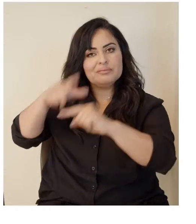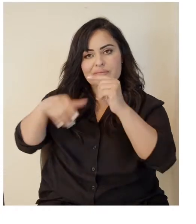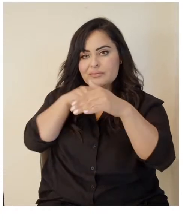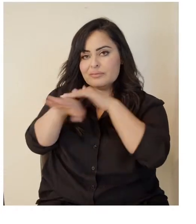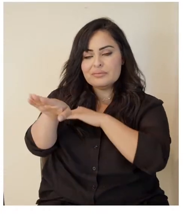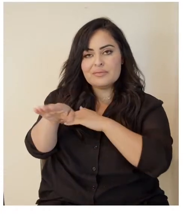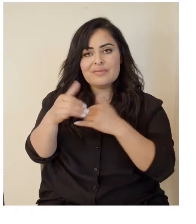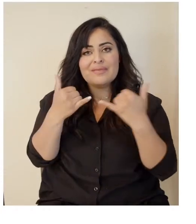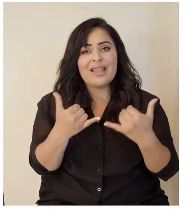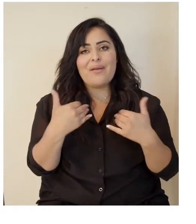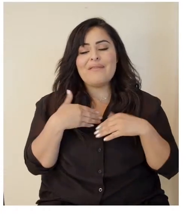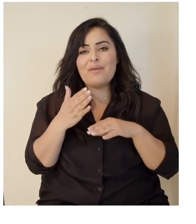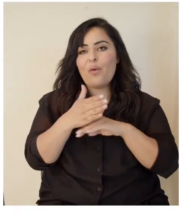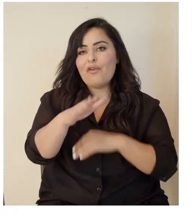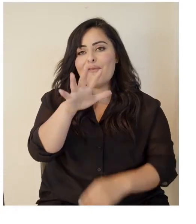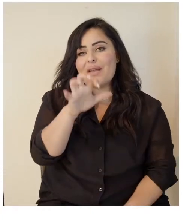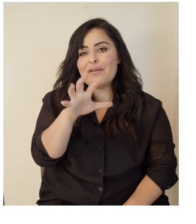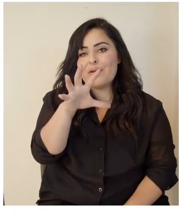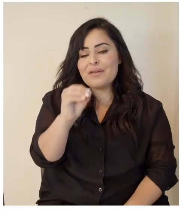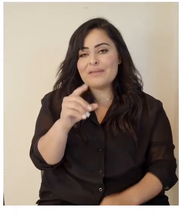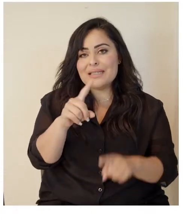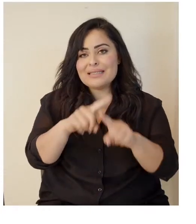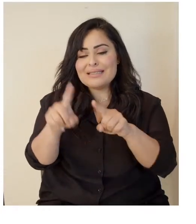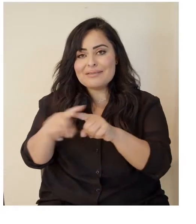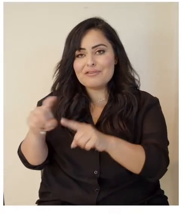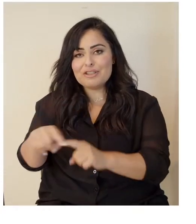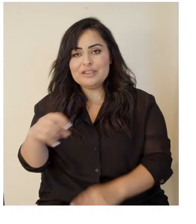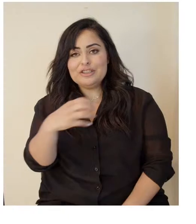over 550 deputies